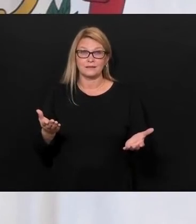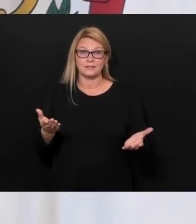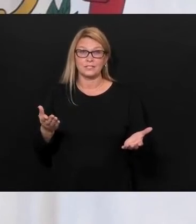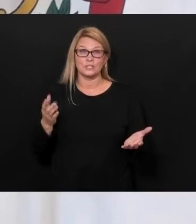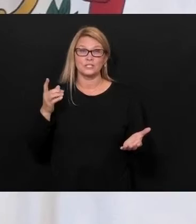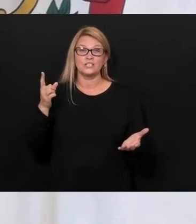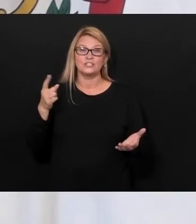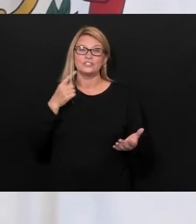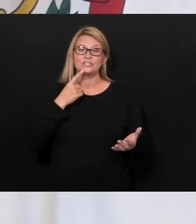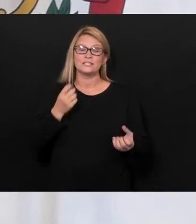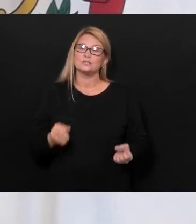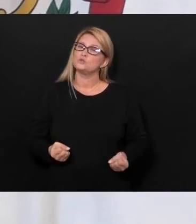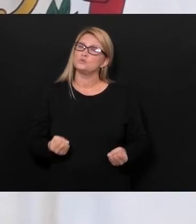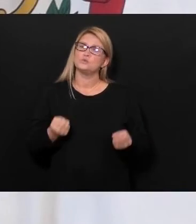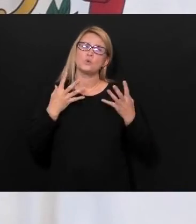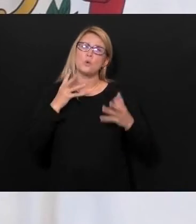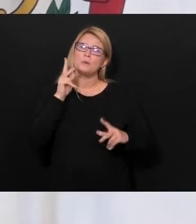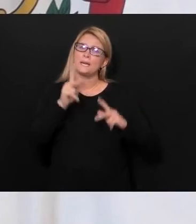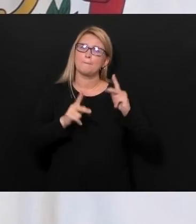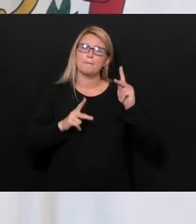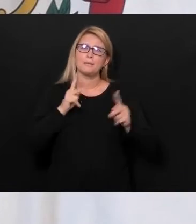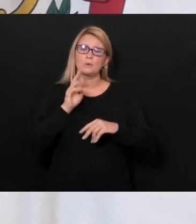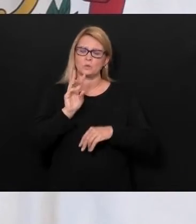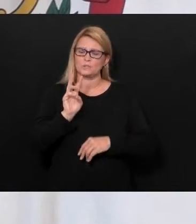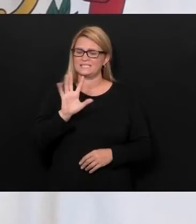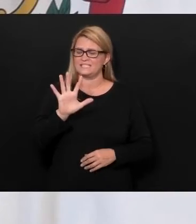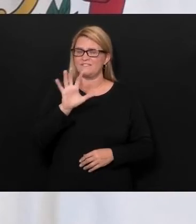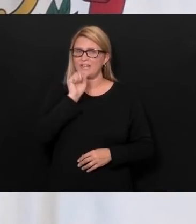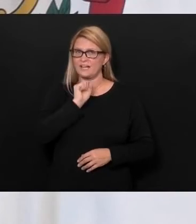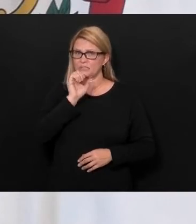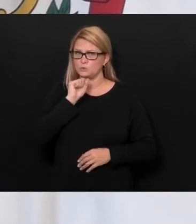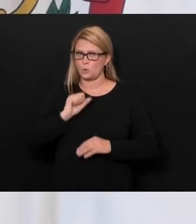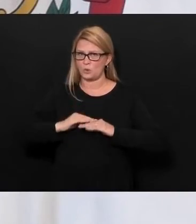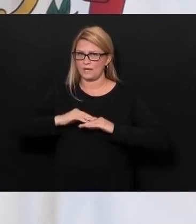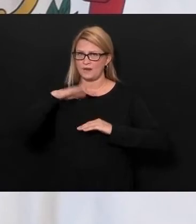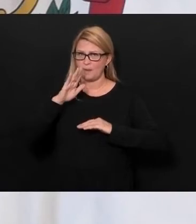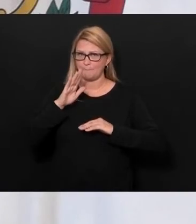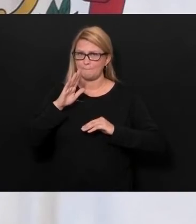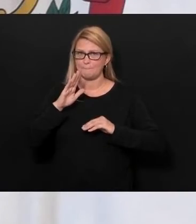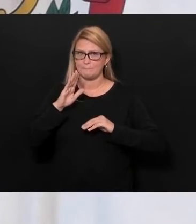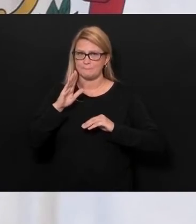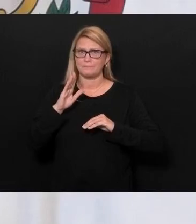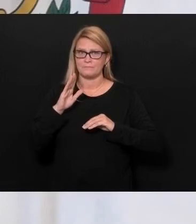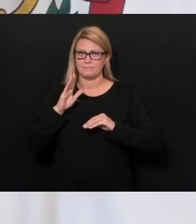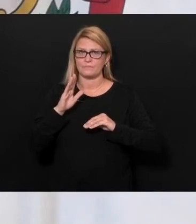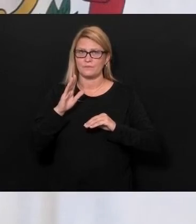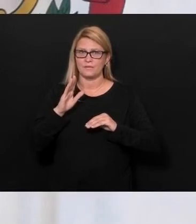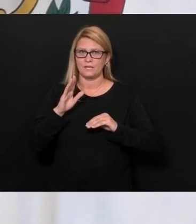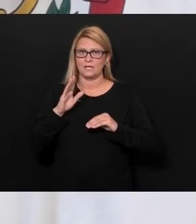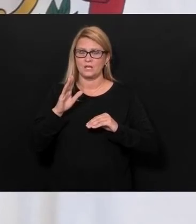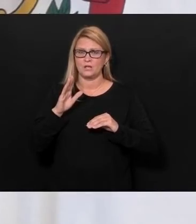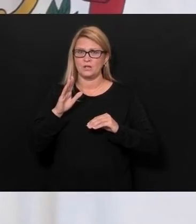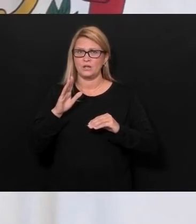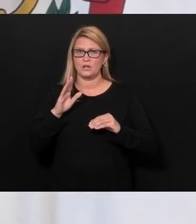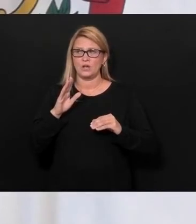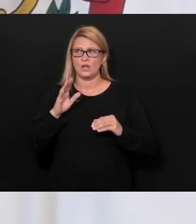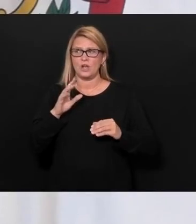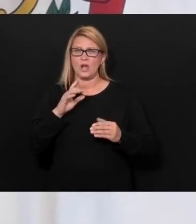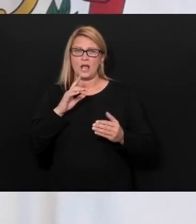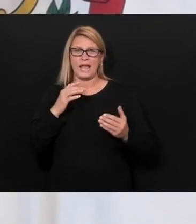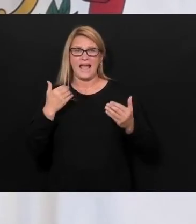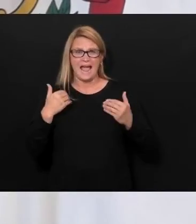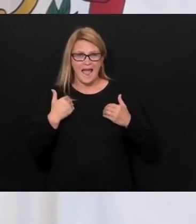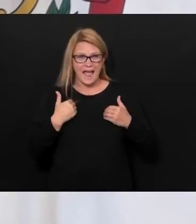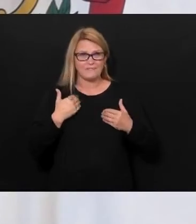She said so many people that are 65 years of age and older are getting some level